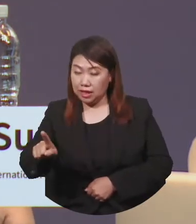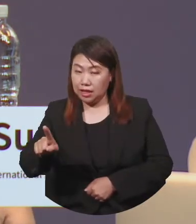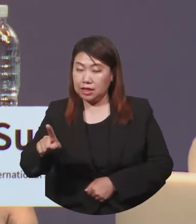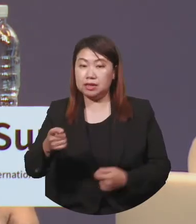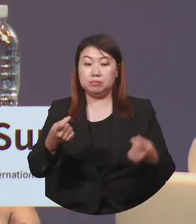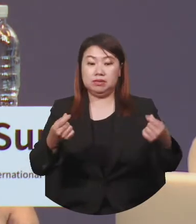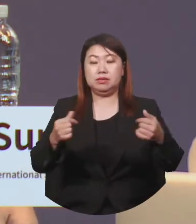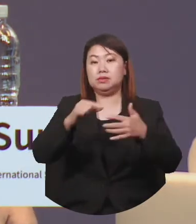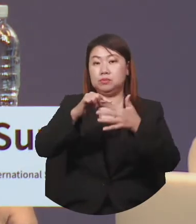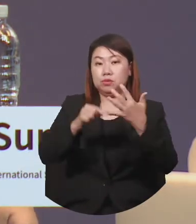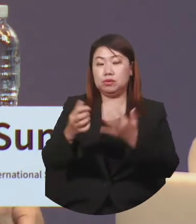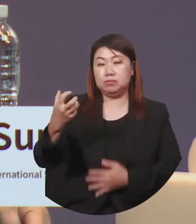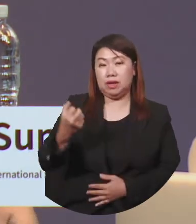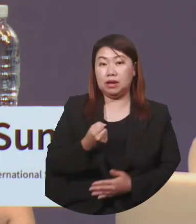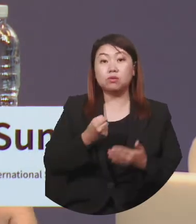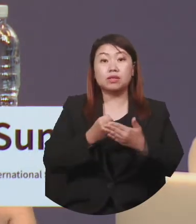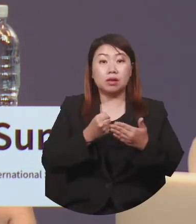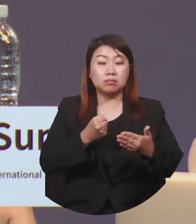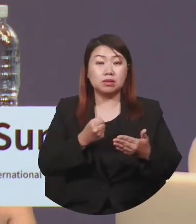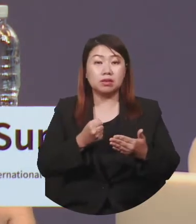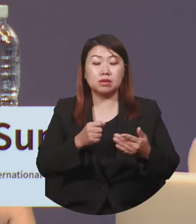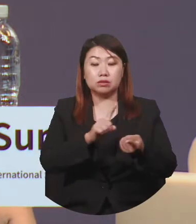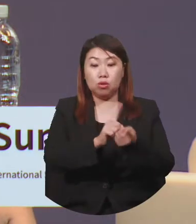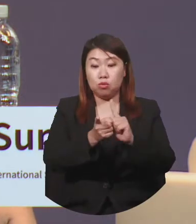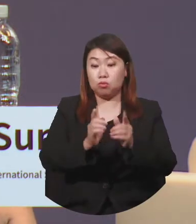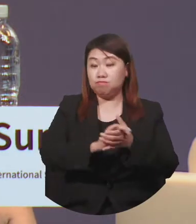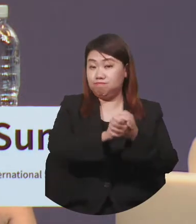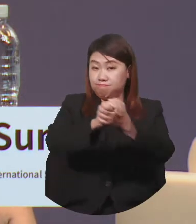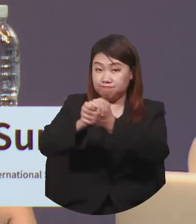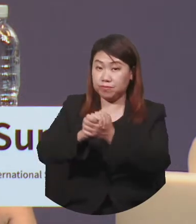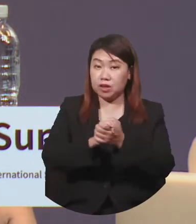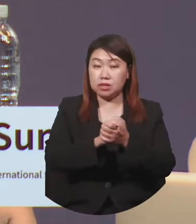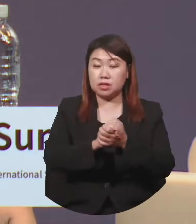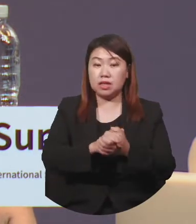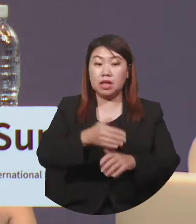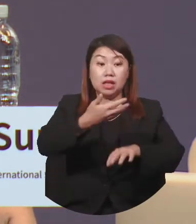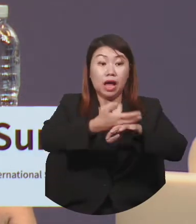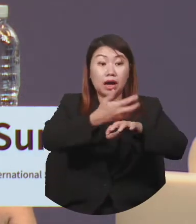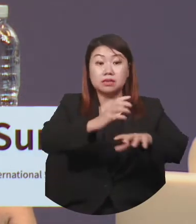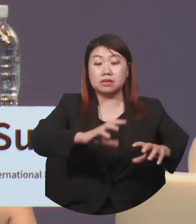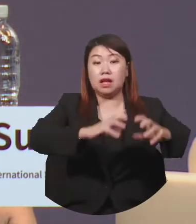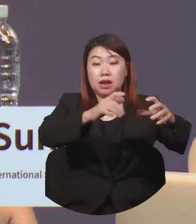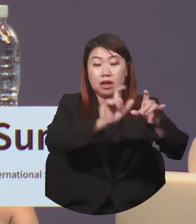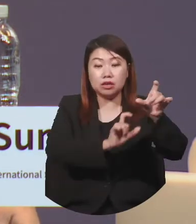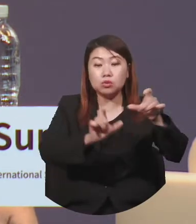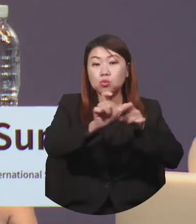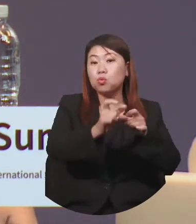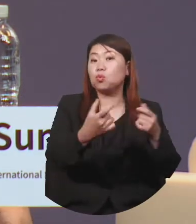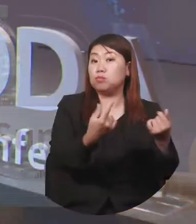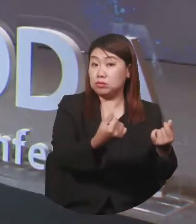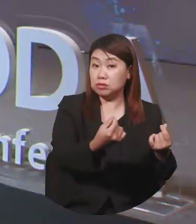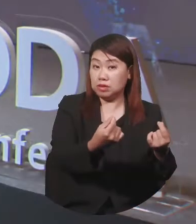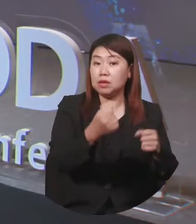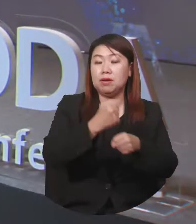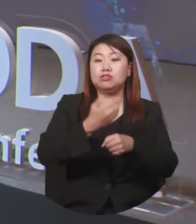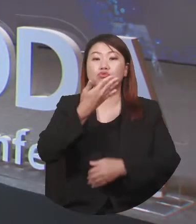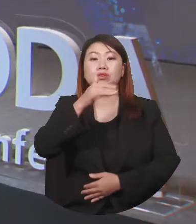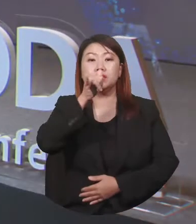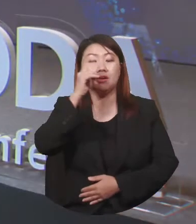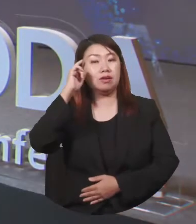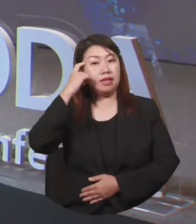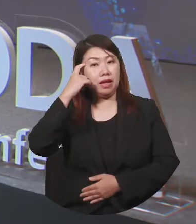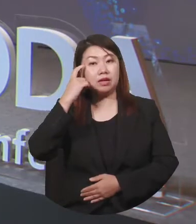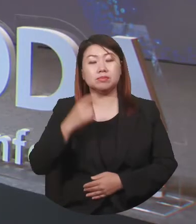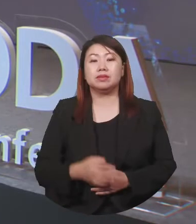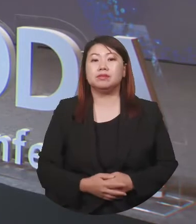some other parts as well. So, case-oriented presentation, 5 minutes. Thank you very much. Excellent.